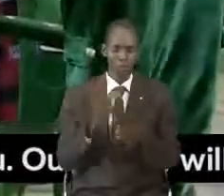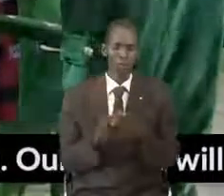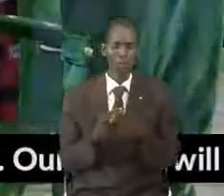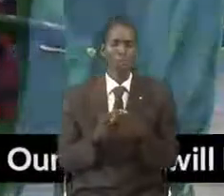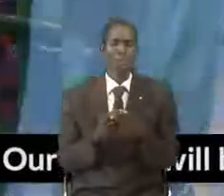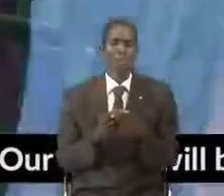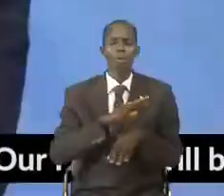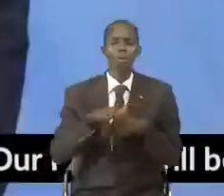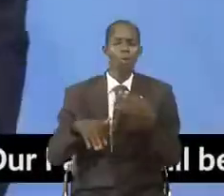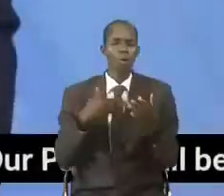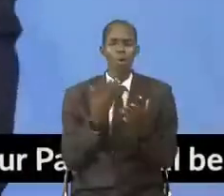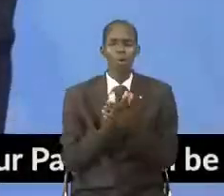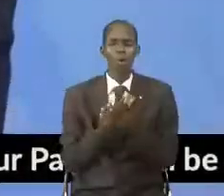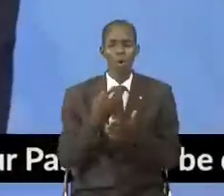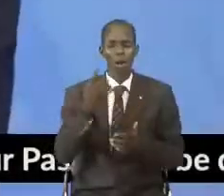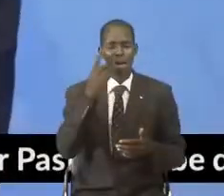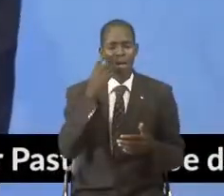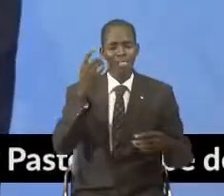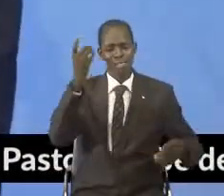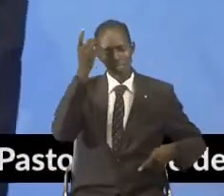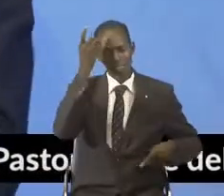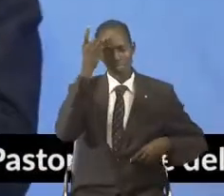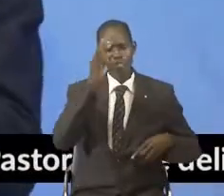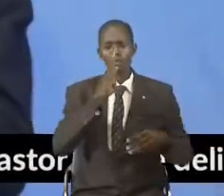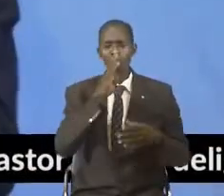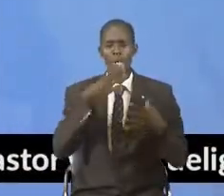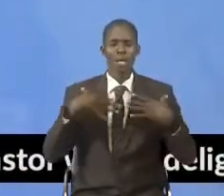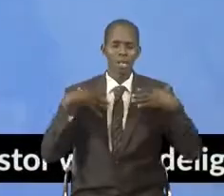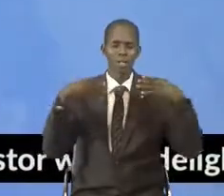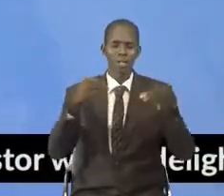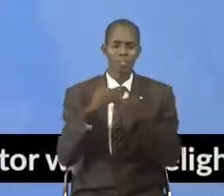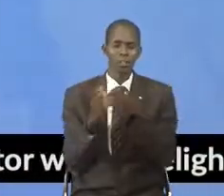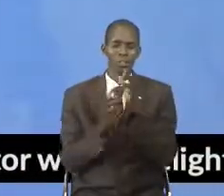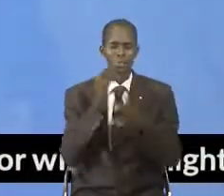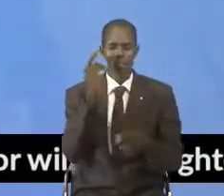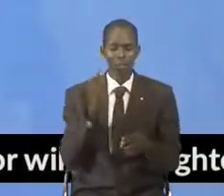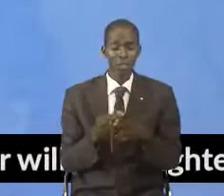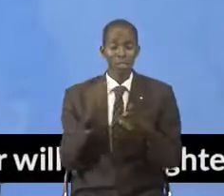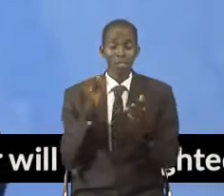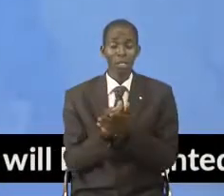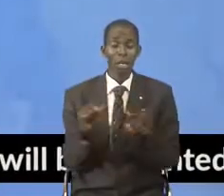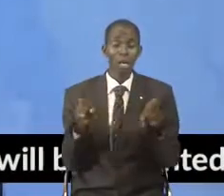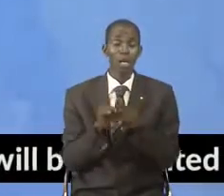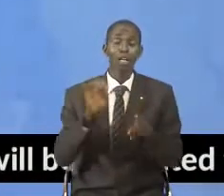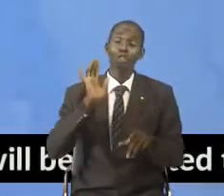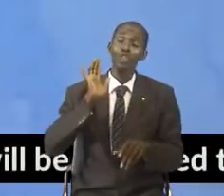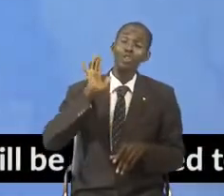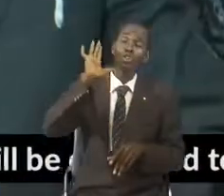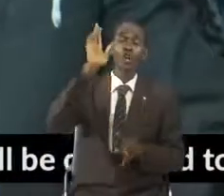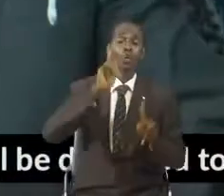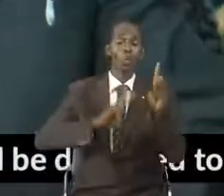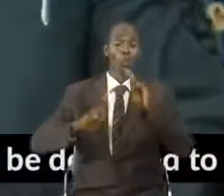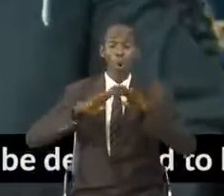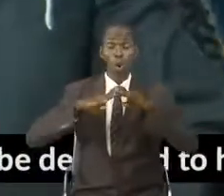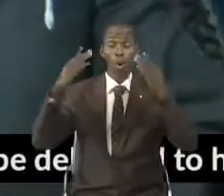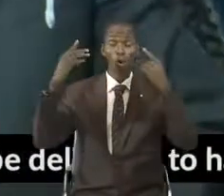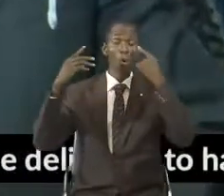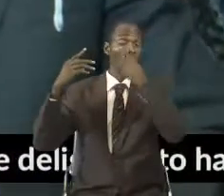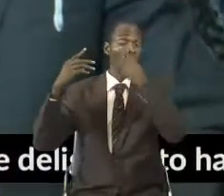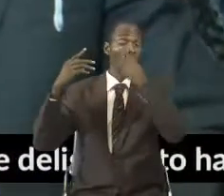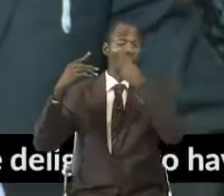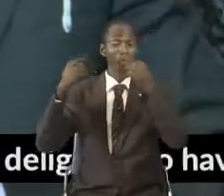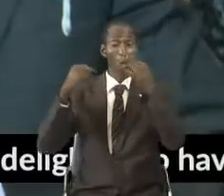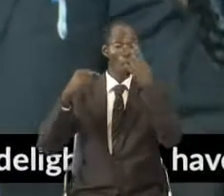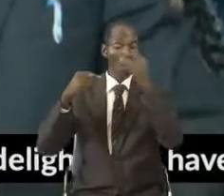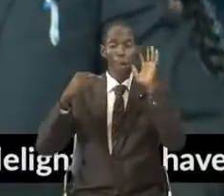Glaucoma, come out. All eye disease, be healed. That as